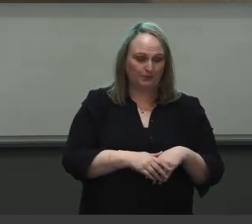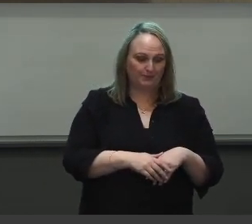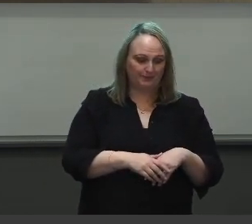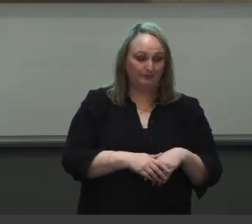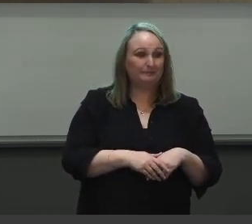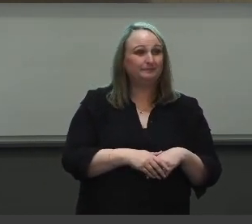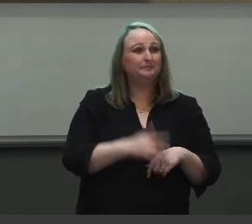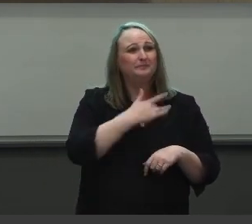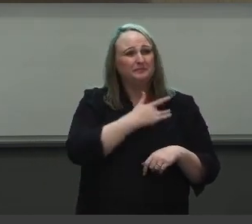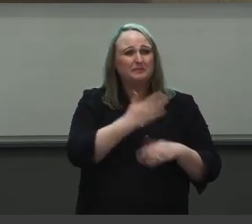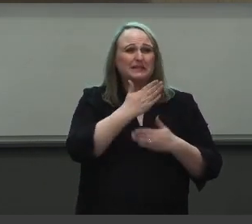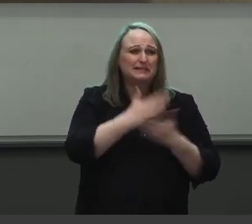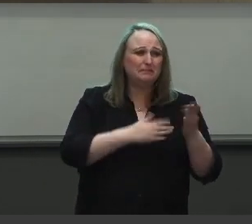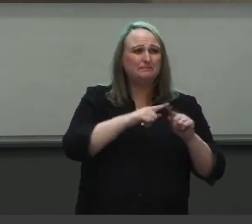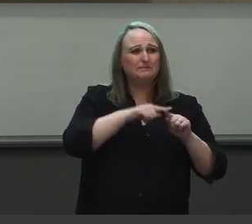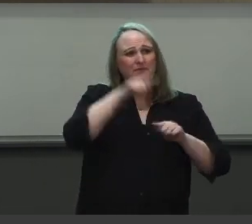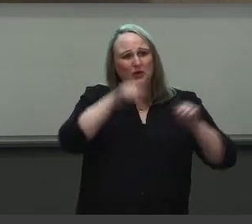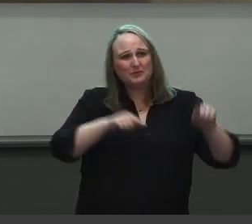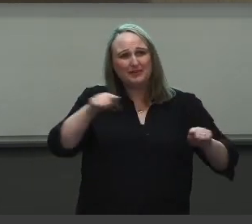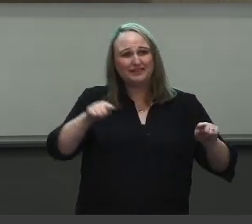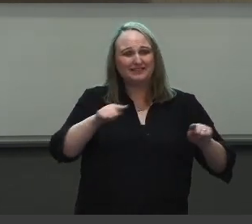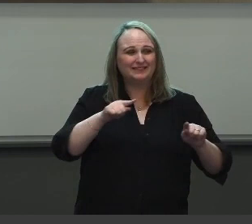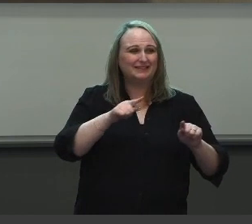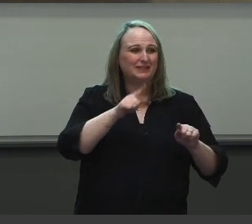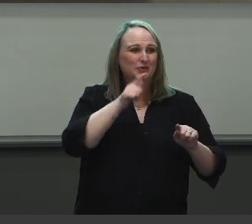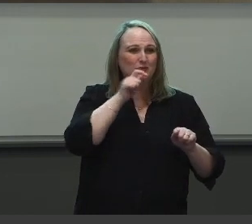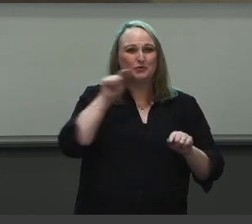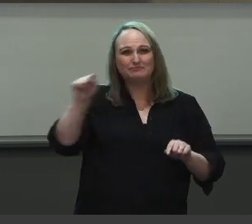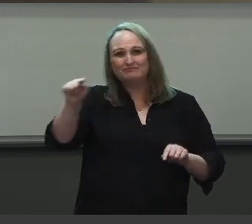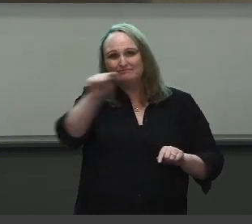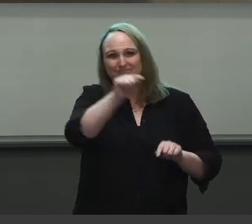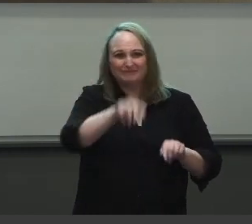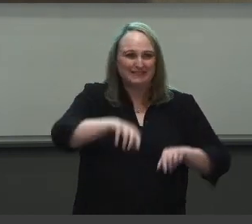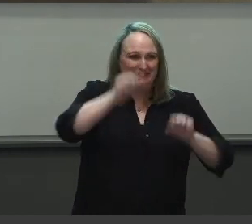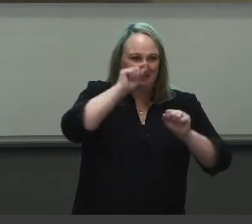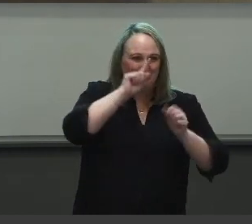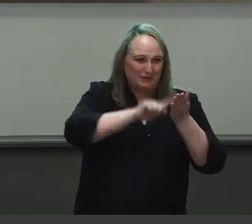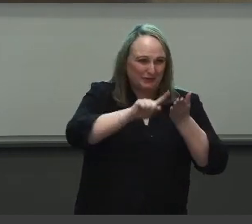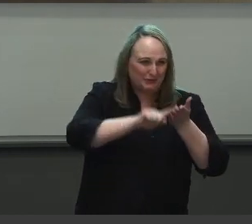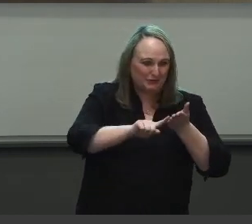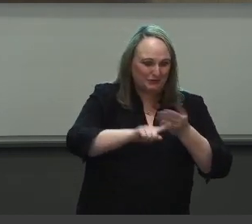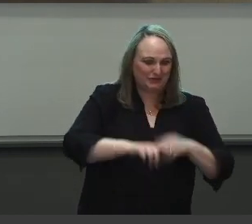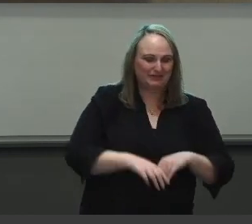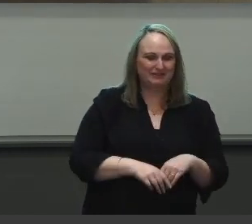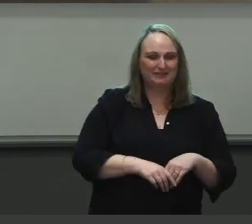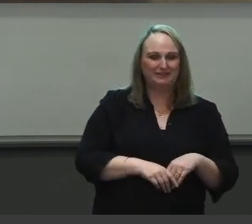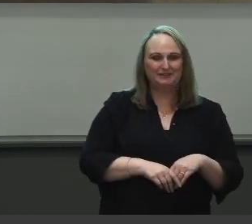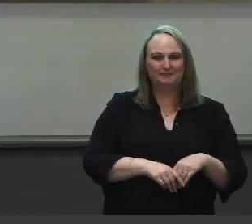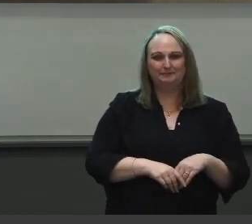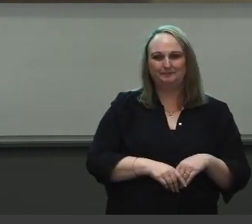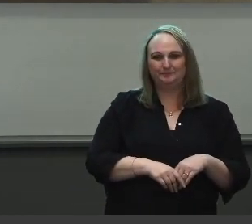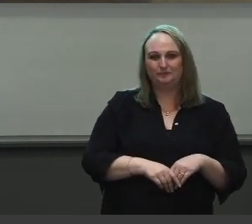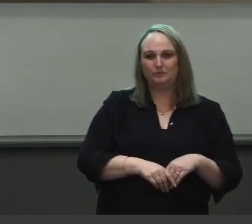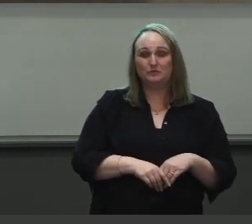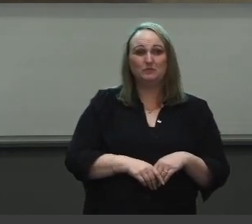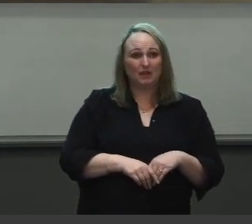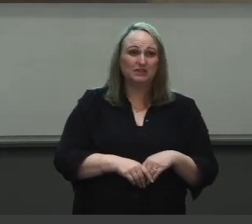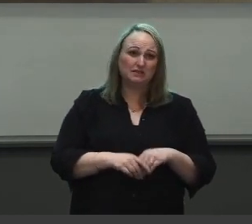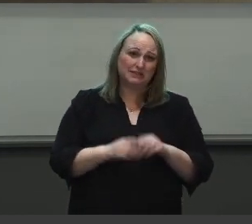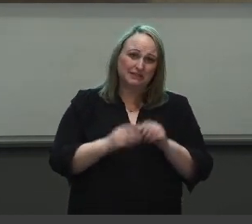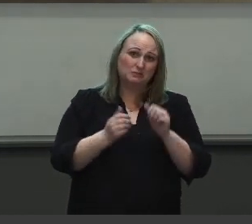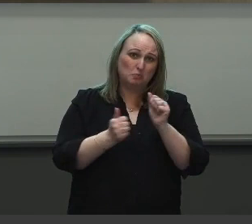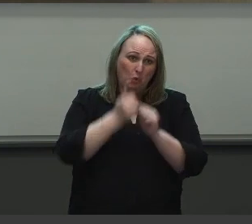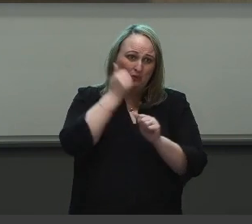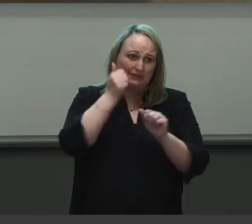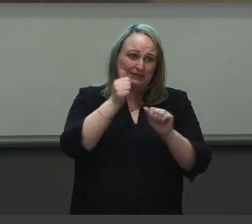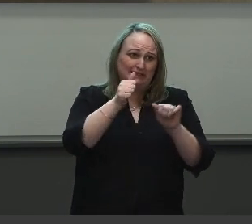some variability across different labs when they look at these subtypes. There is a high degree of consistency.